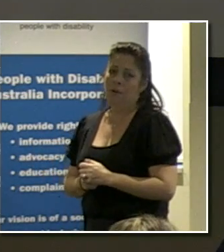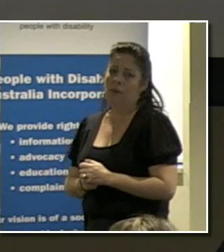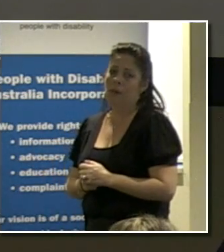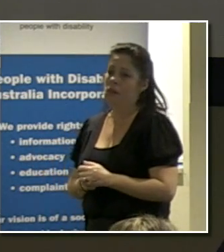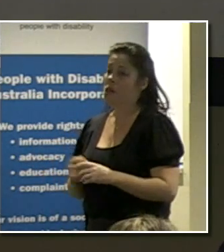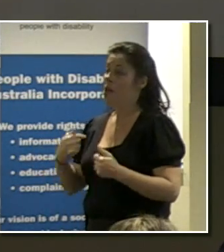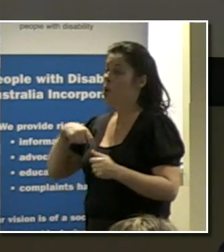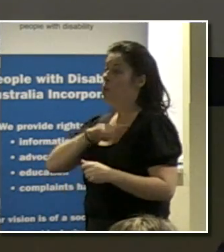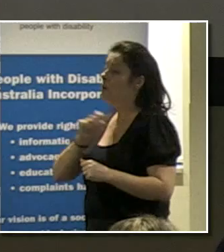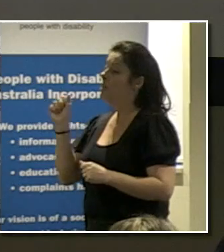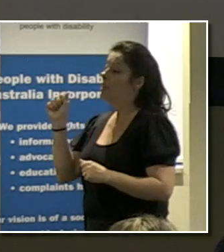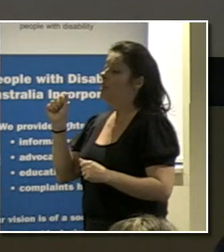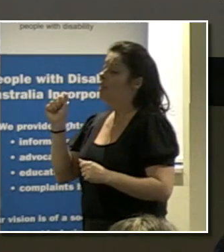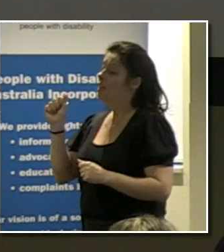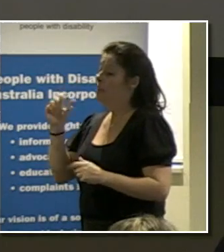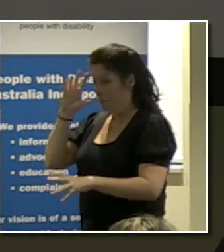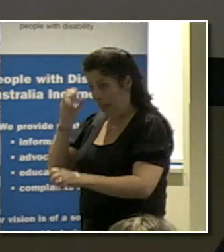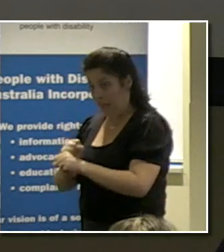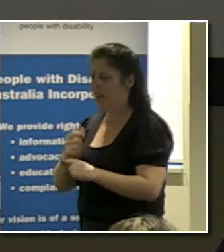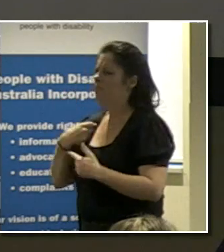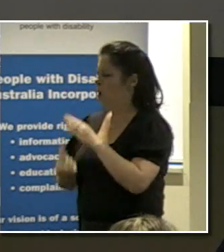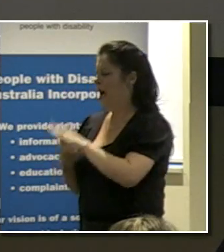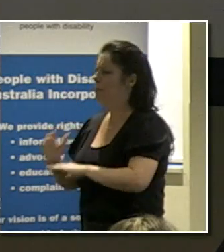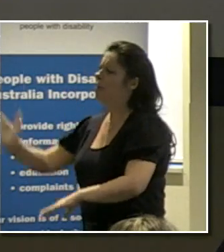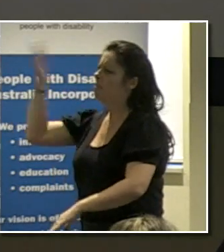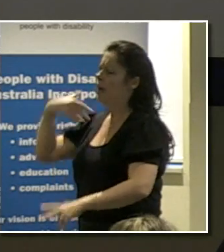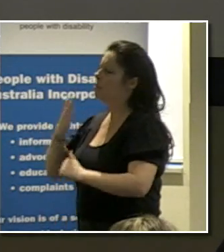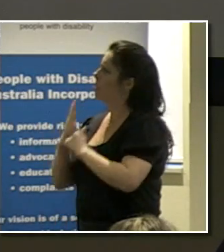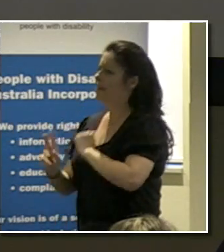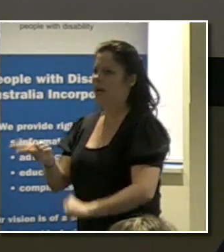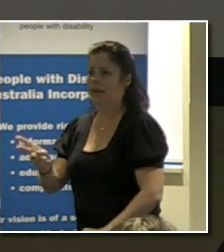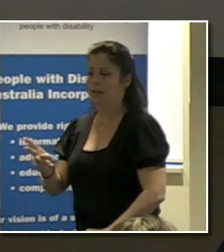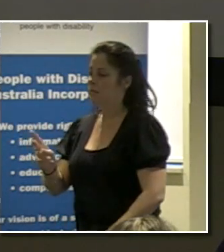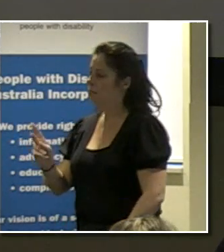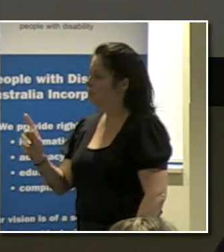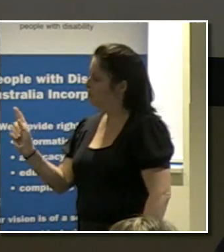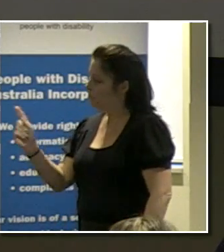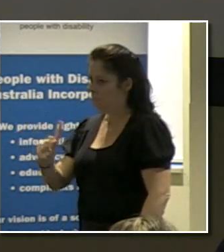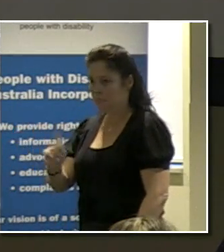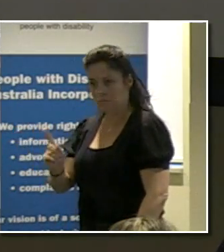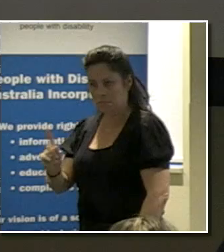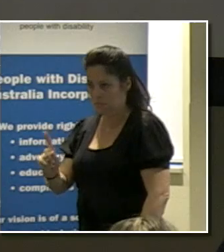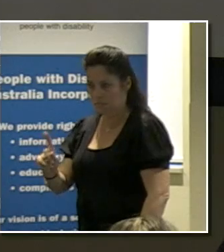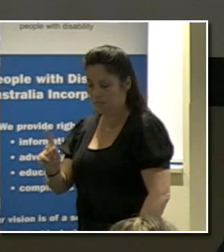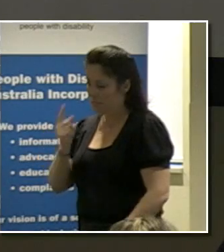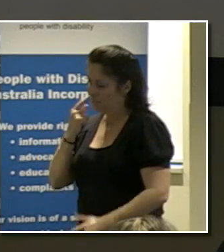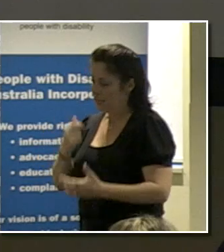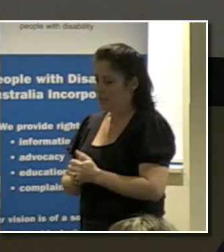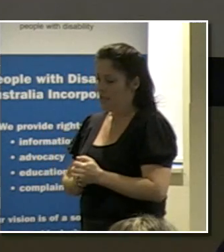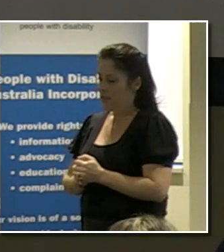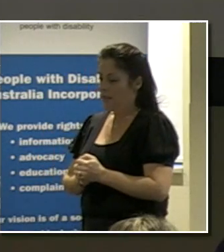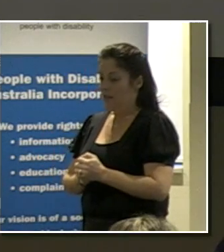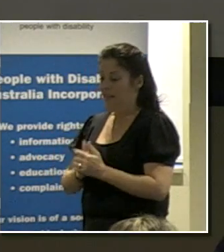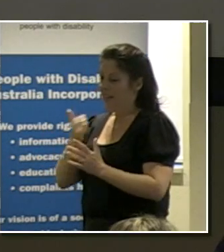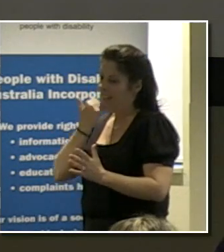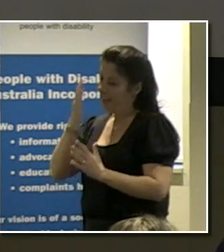is yesterday's issue. It's not. This year, almost every week, has sort of marked a new low on this one.